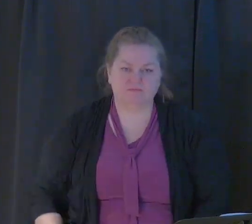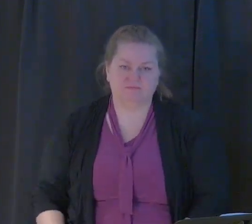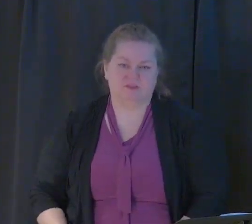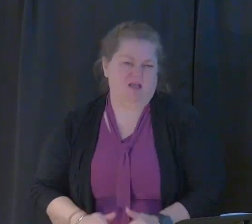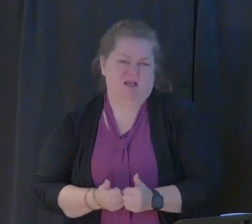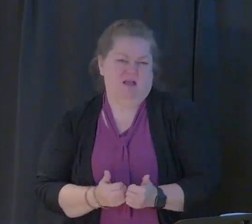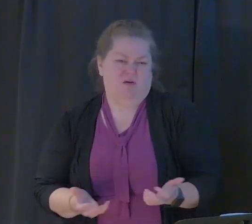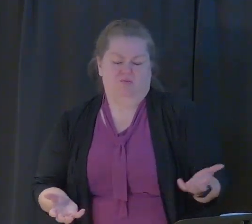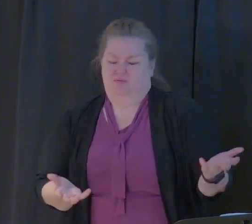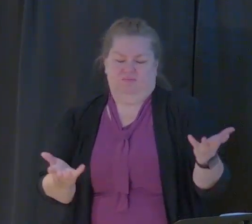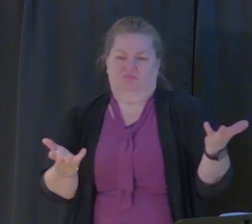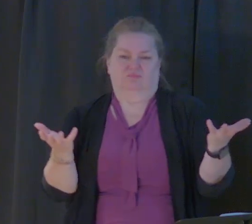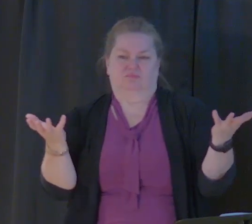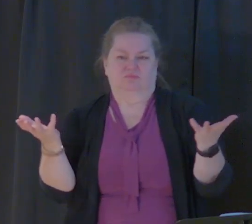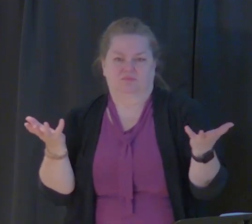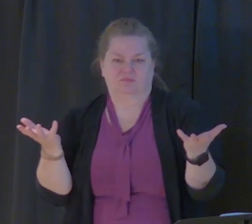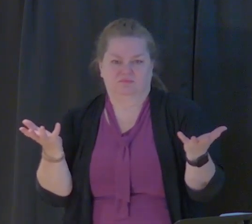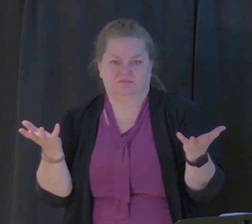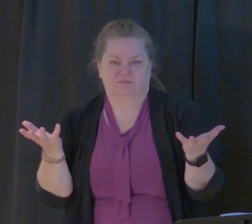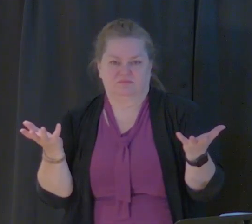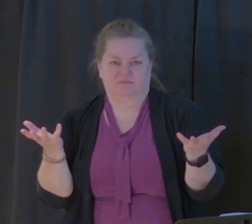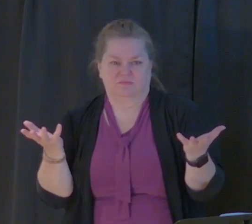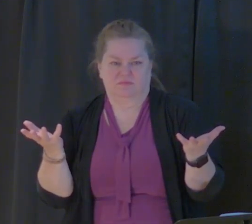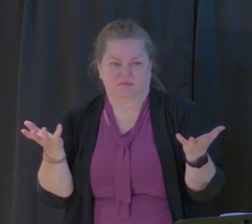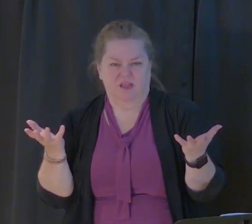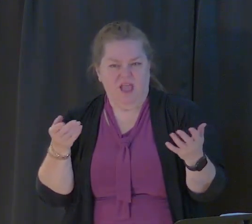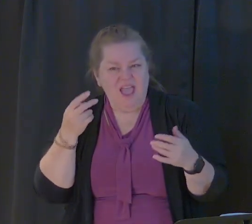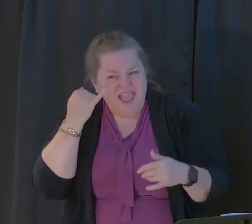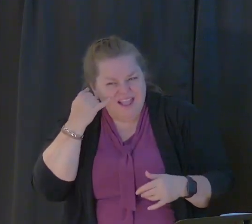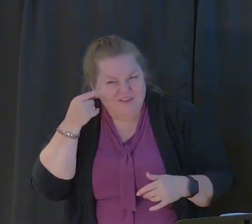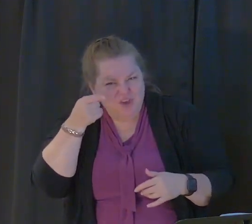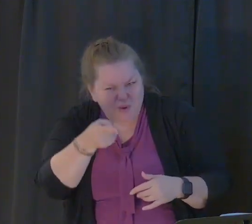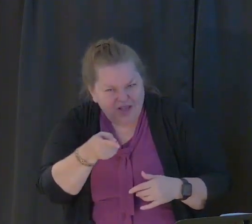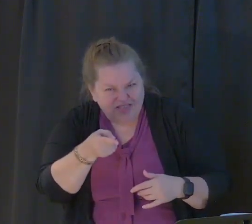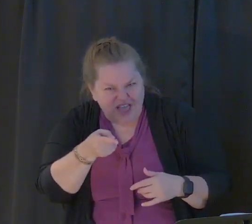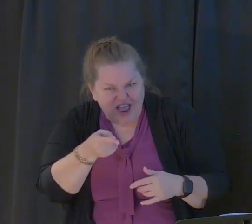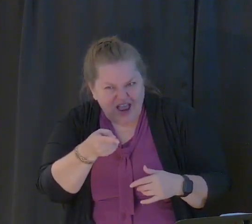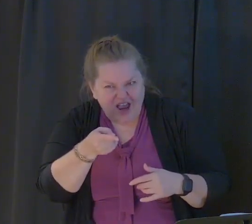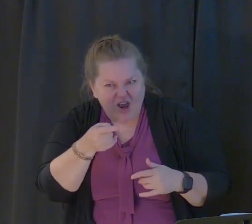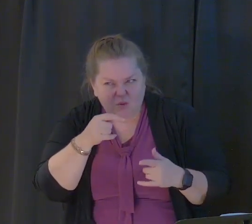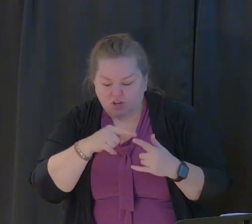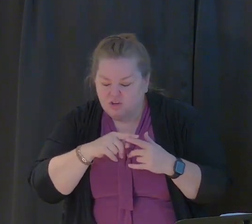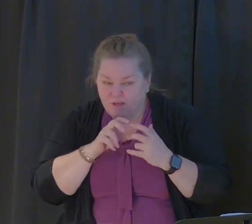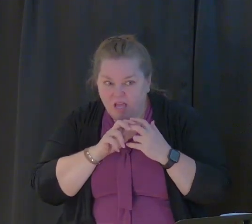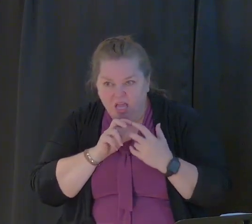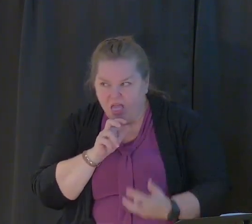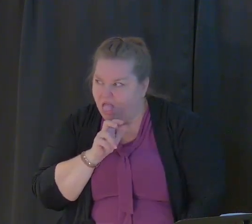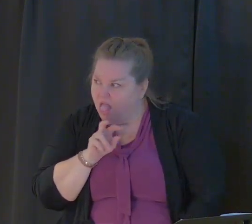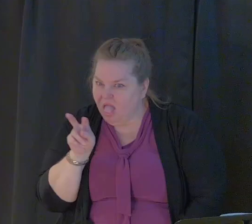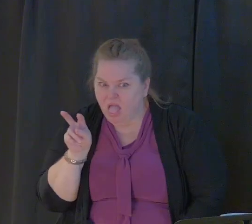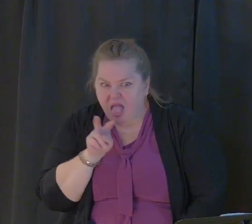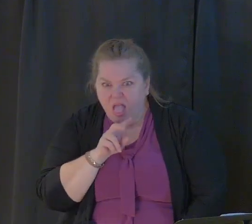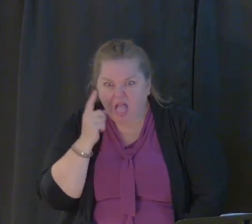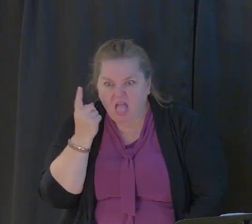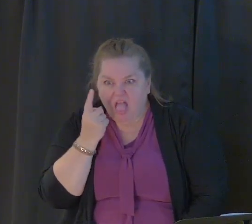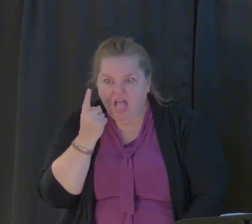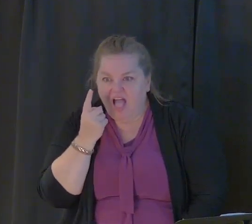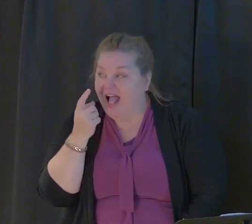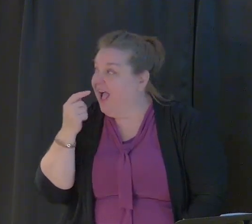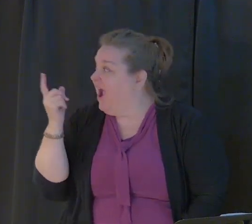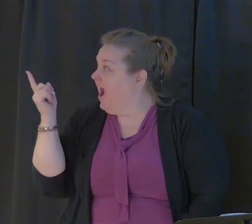Now, if you were there, would you not be on more than just a mountain high? I mean, I wouldn't be climbing a